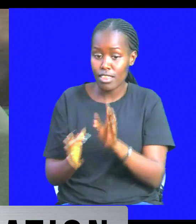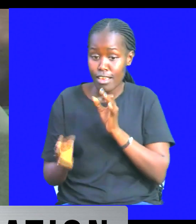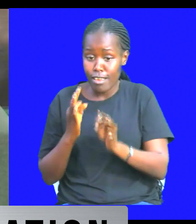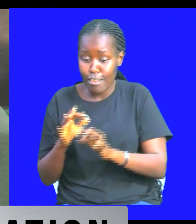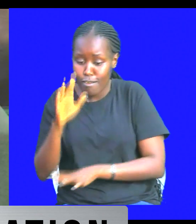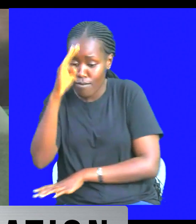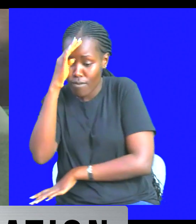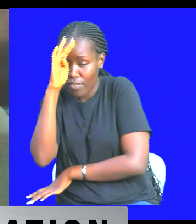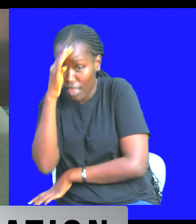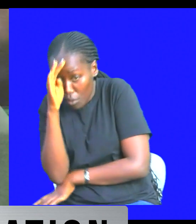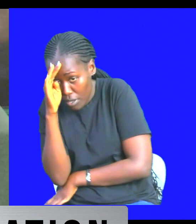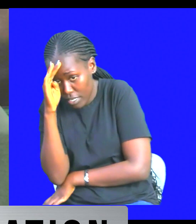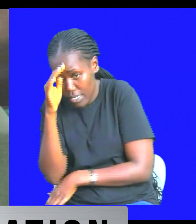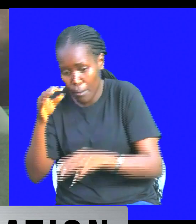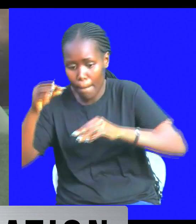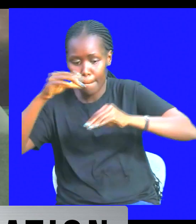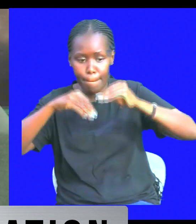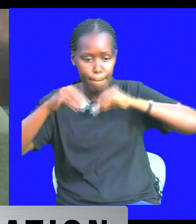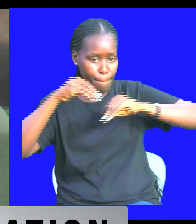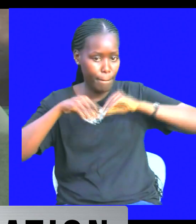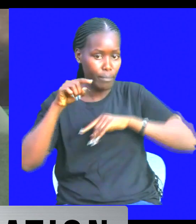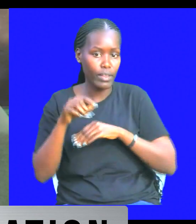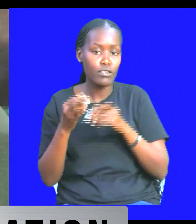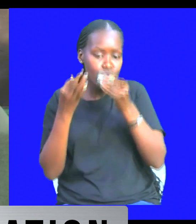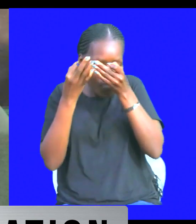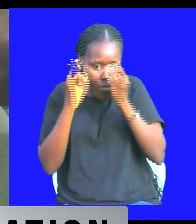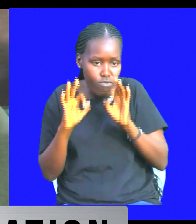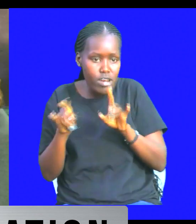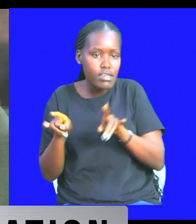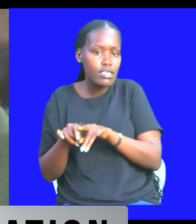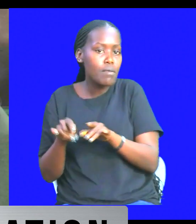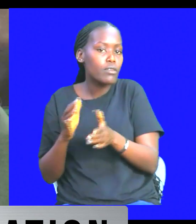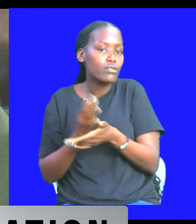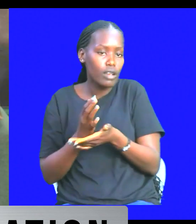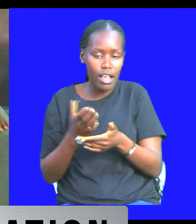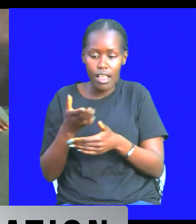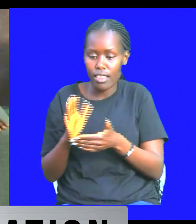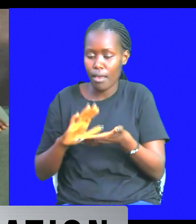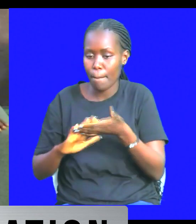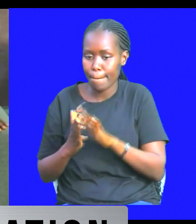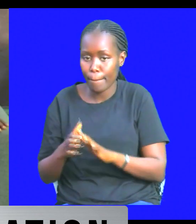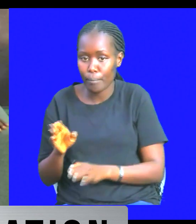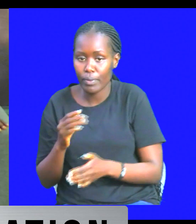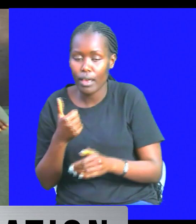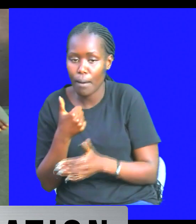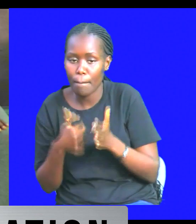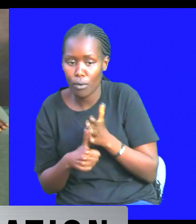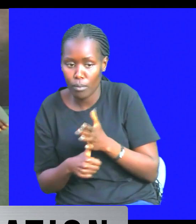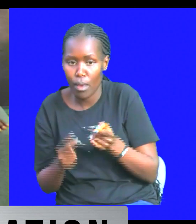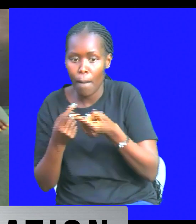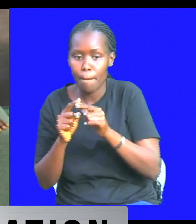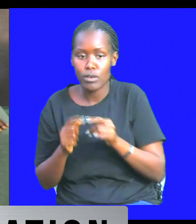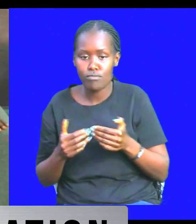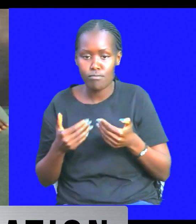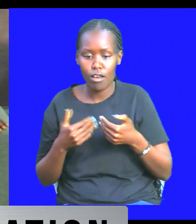that these elections were free and fair, then there becomes a problem. But then we must reach a point, and